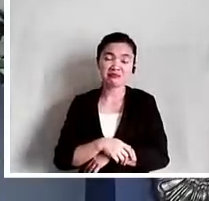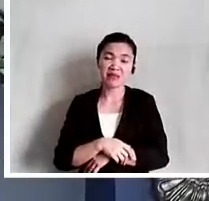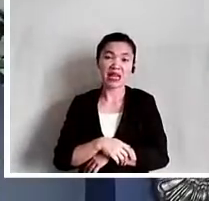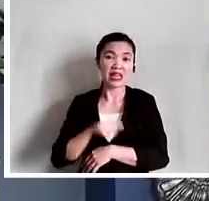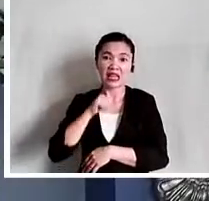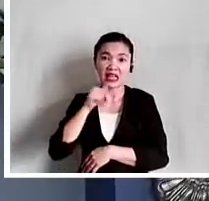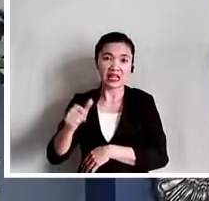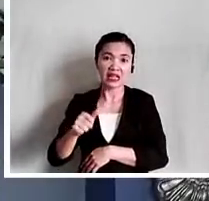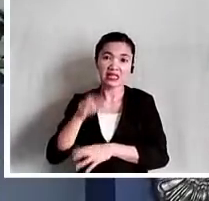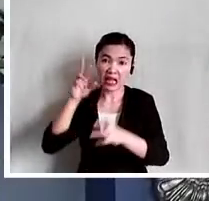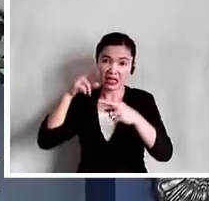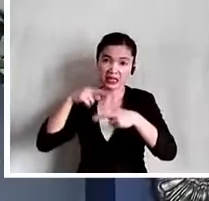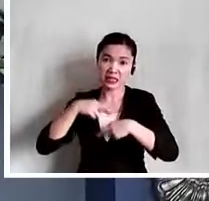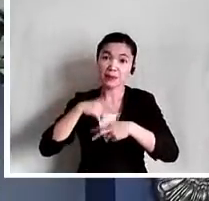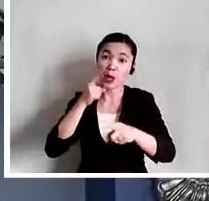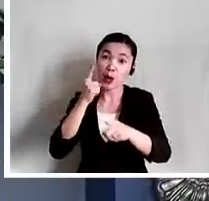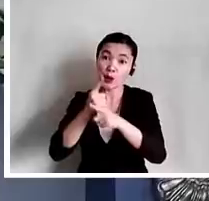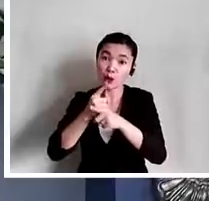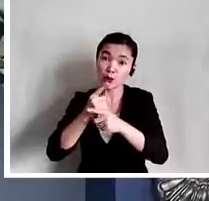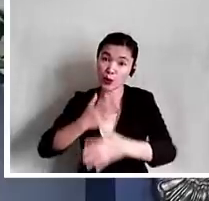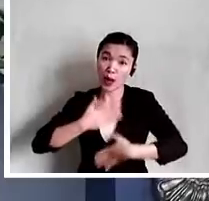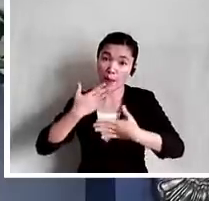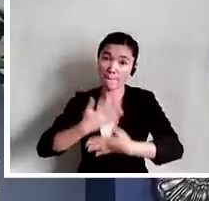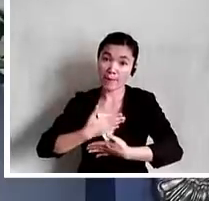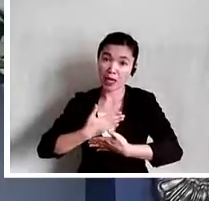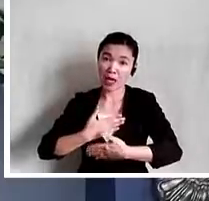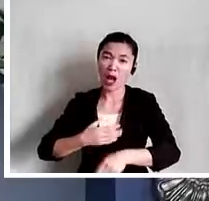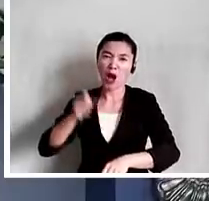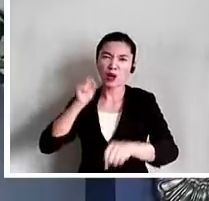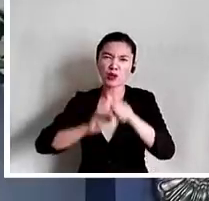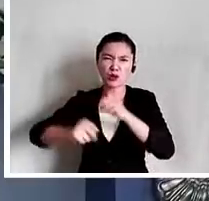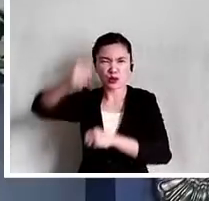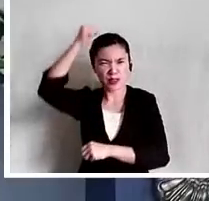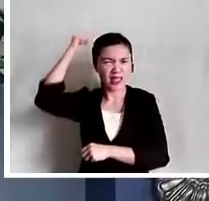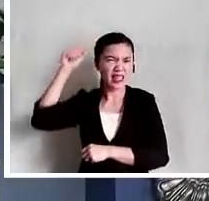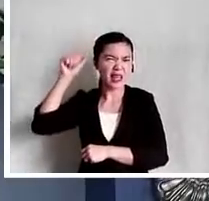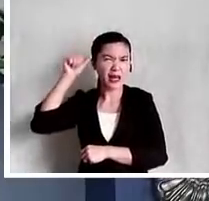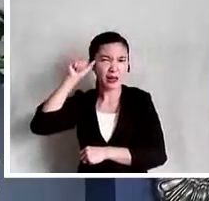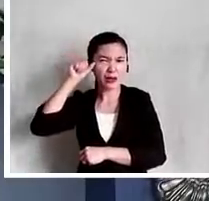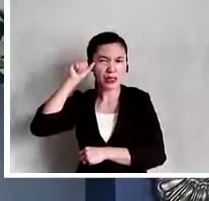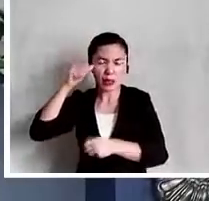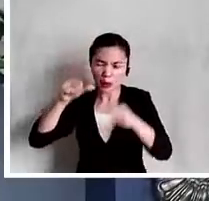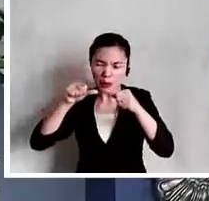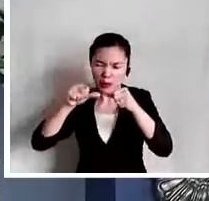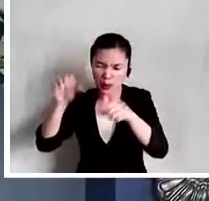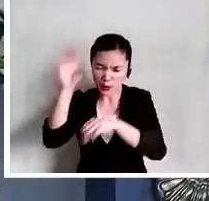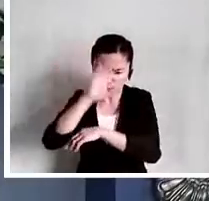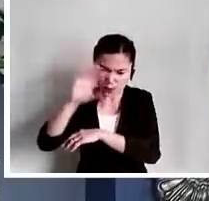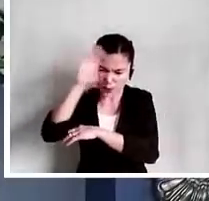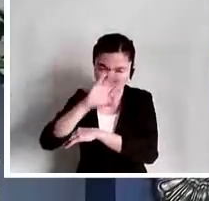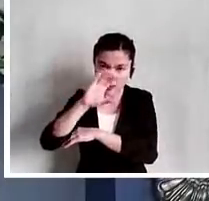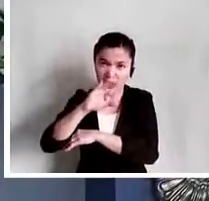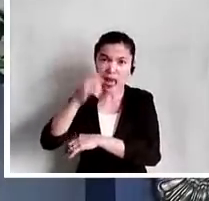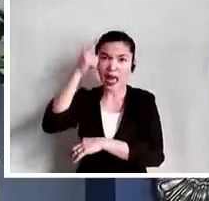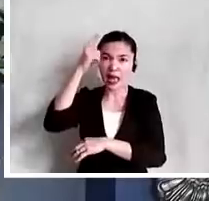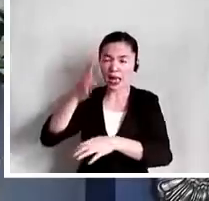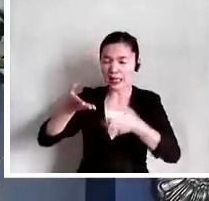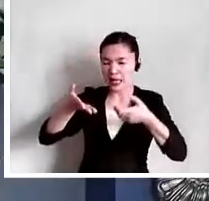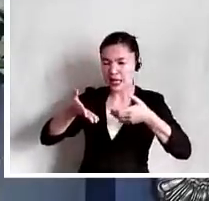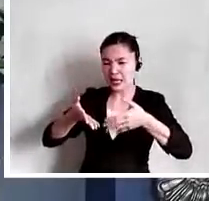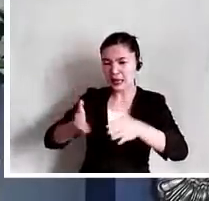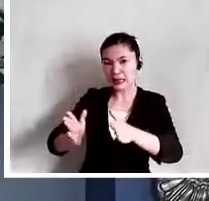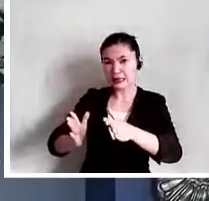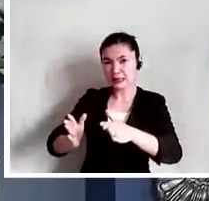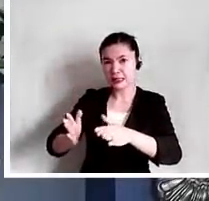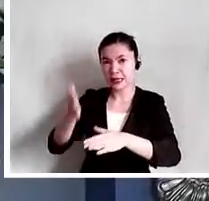so as his search continued, God led him to himself. It may have taken